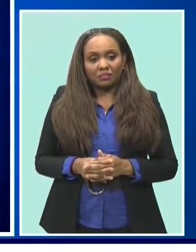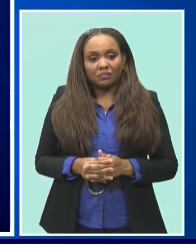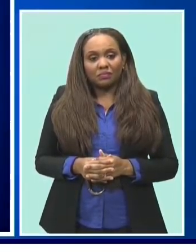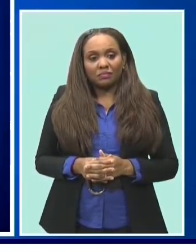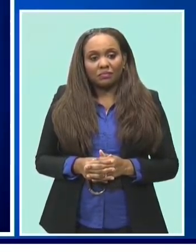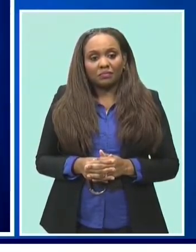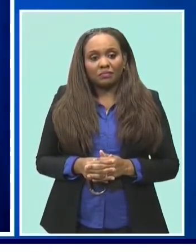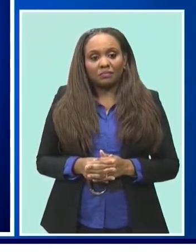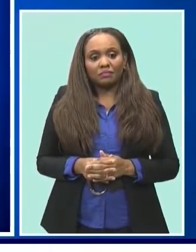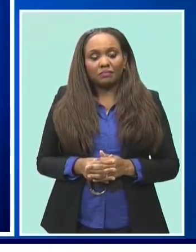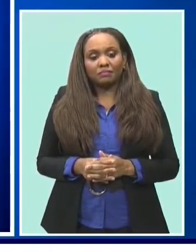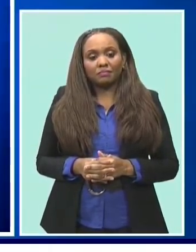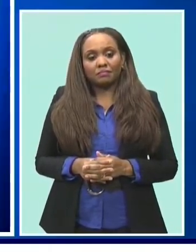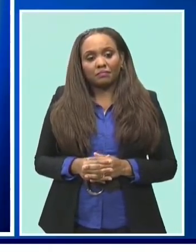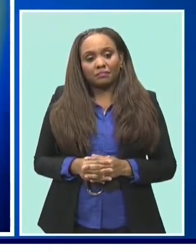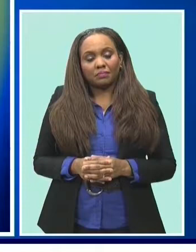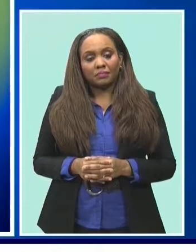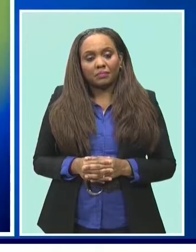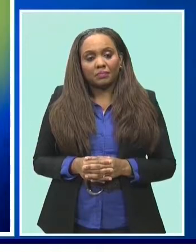266-3644, and